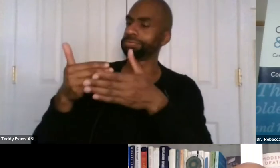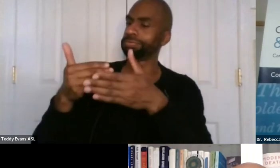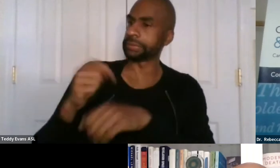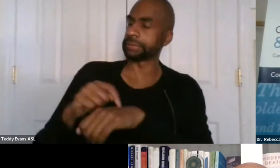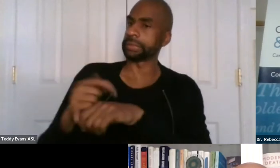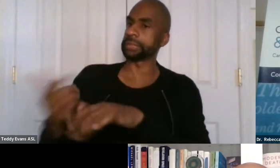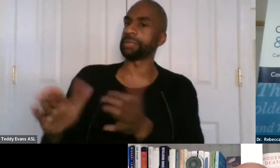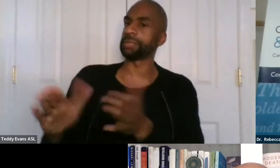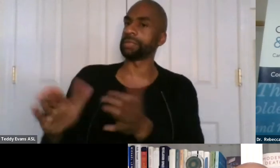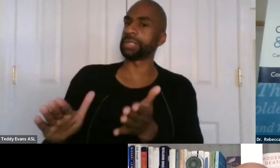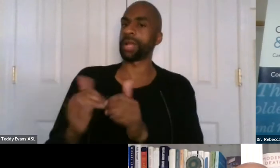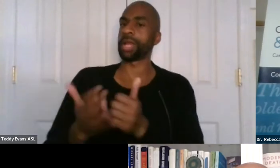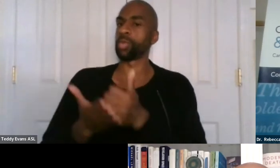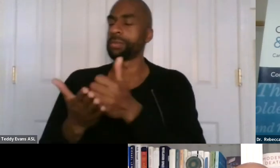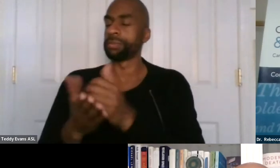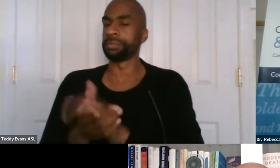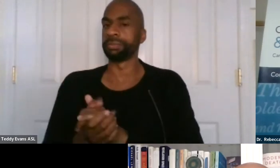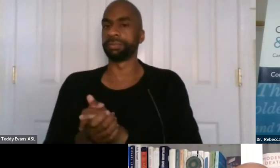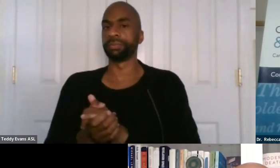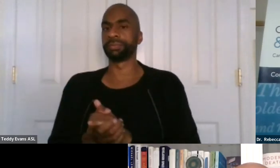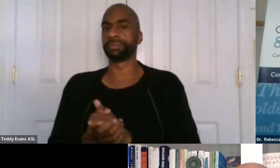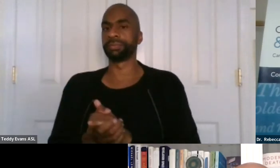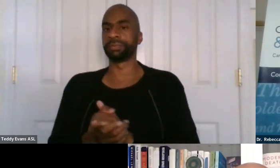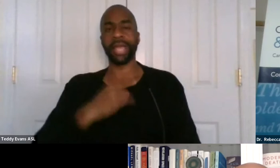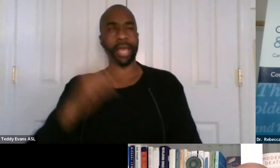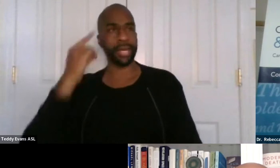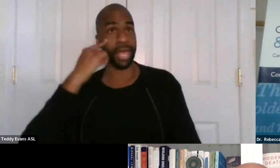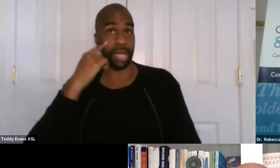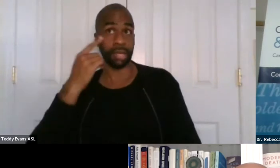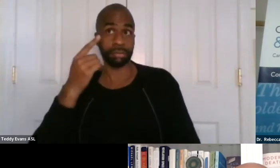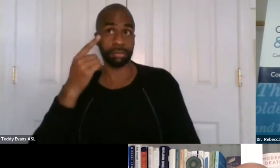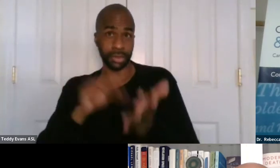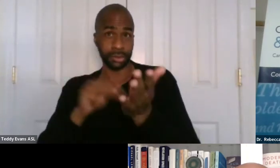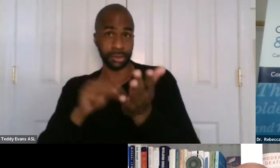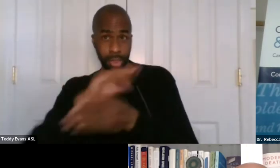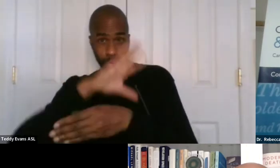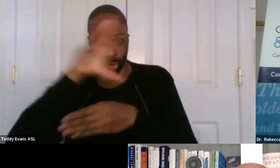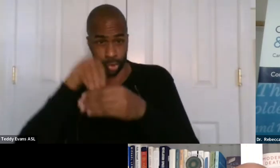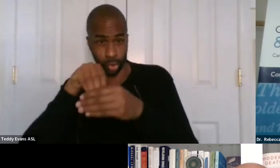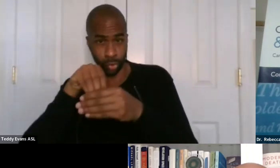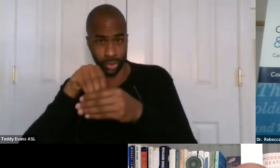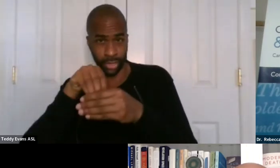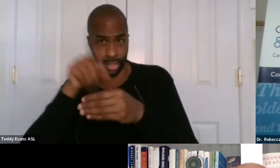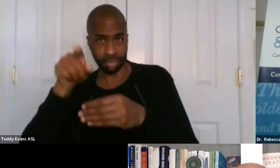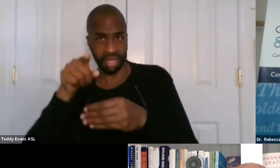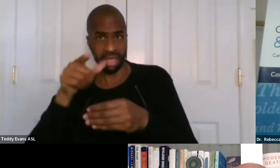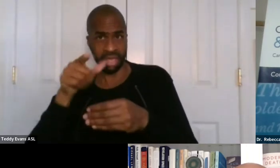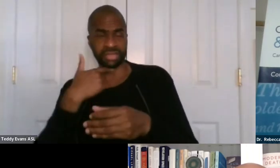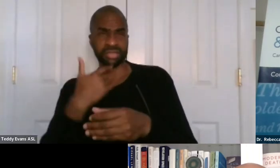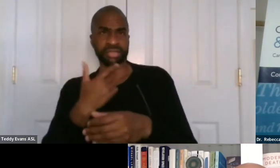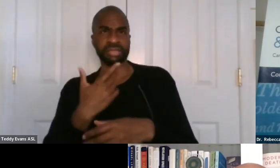And I think that doctors also fear death and are reluctant to talk about it. How does that factor